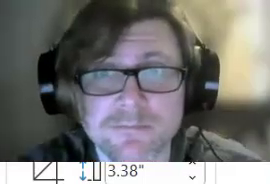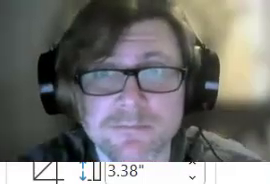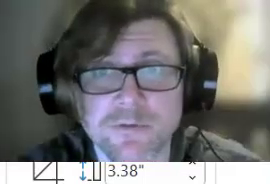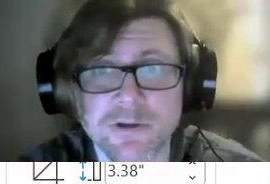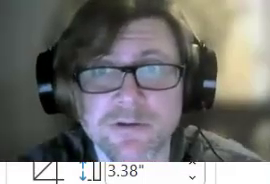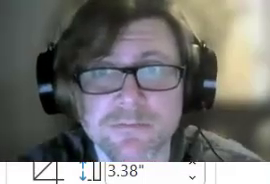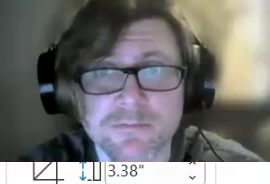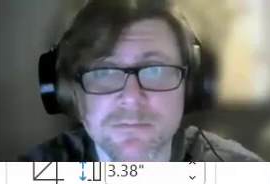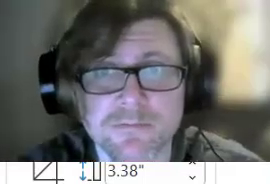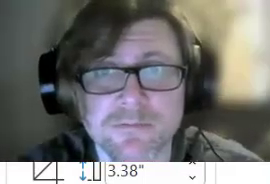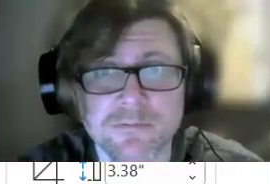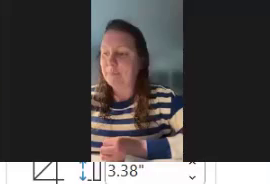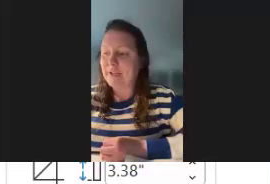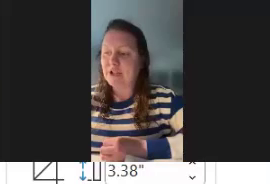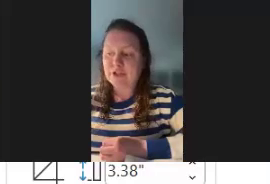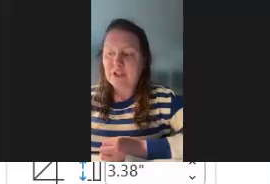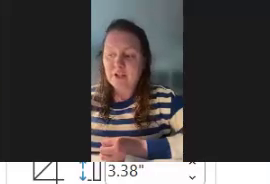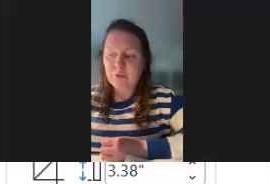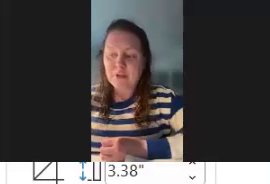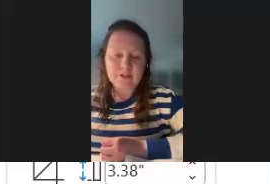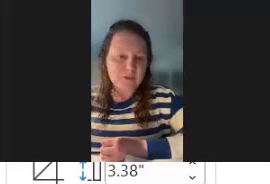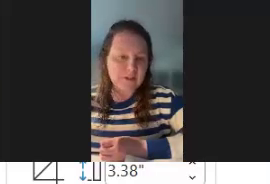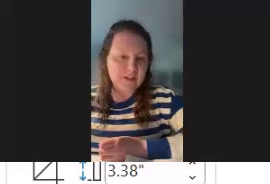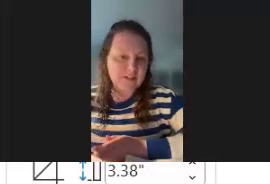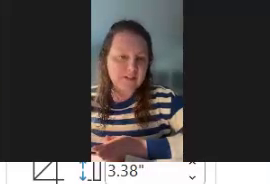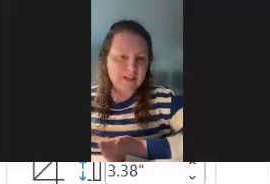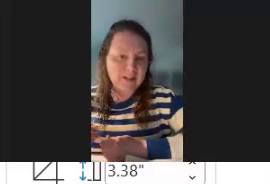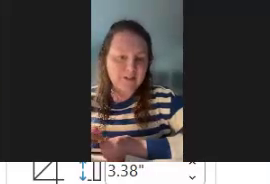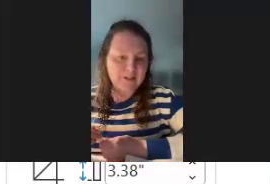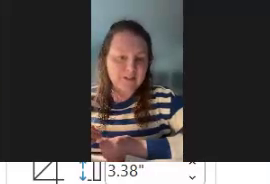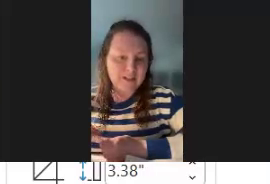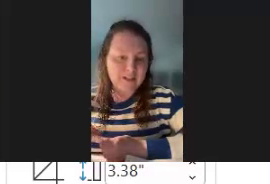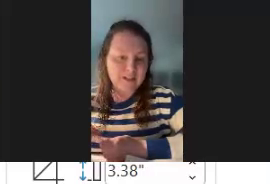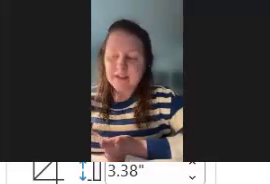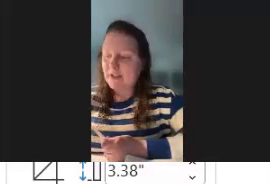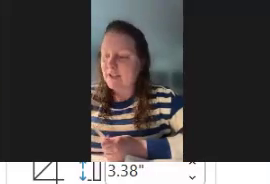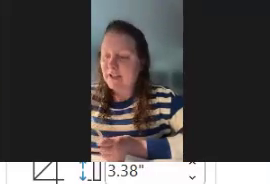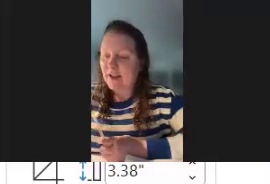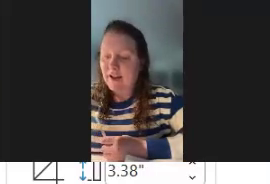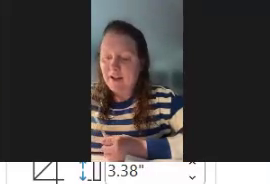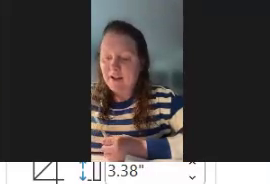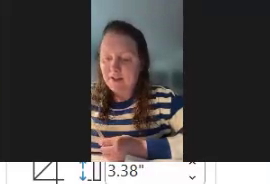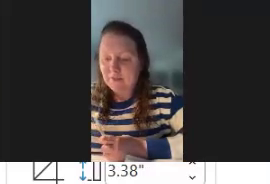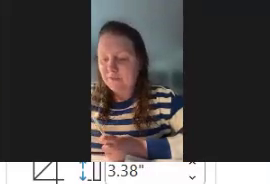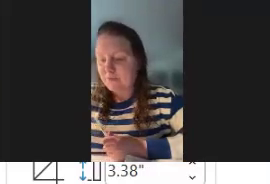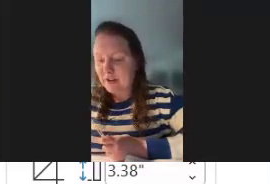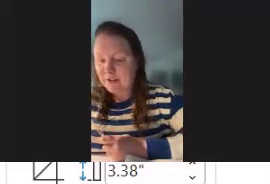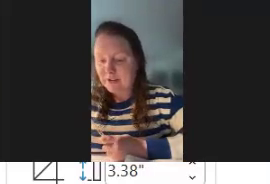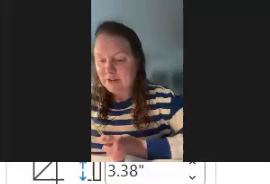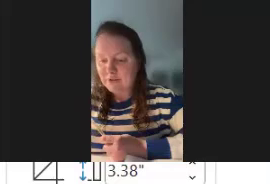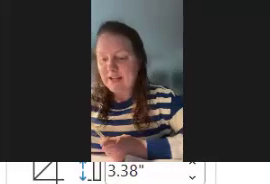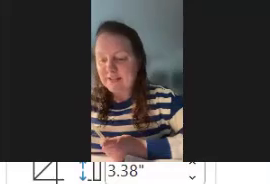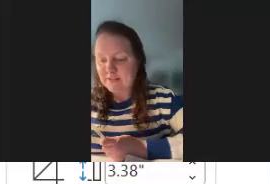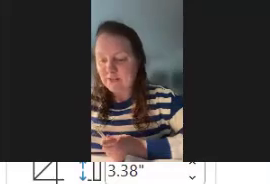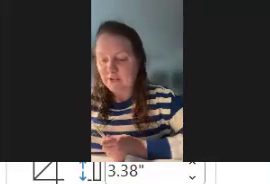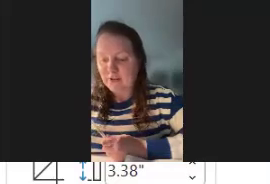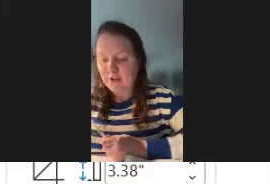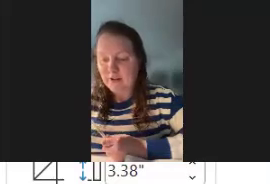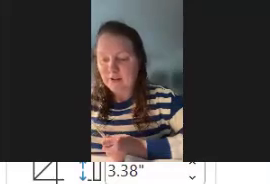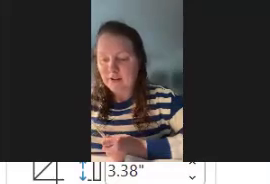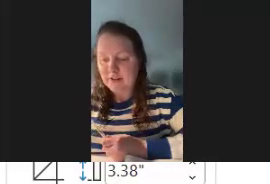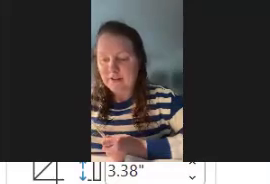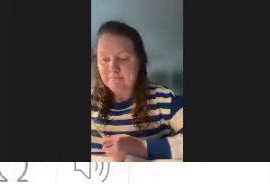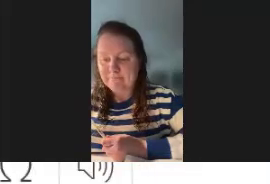slide, you mean? Well, where you add the picture, where you so that it is accurately, because like I on Google